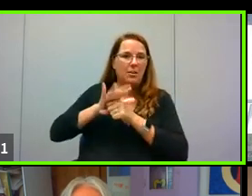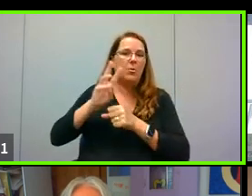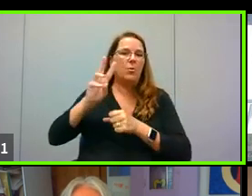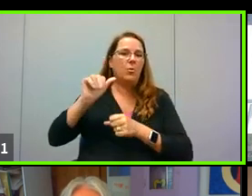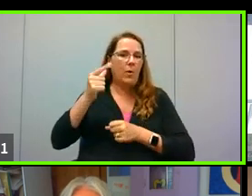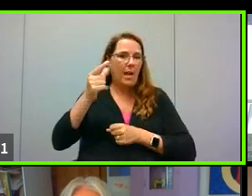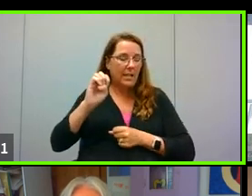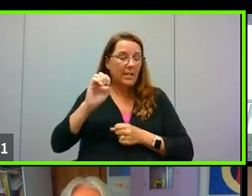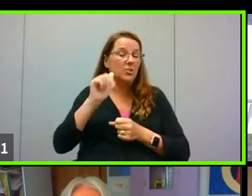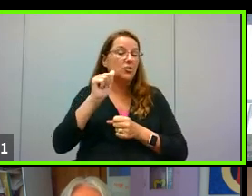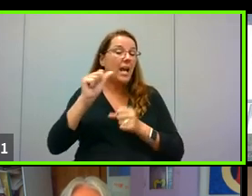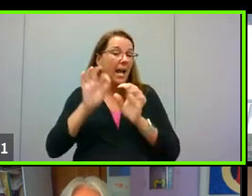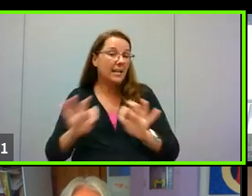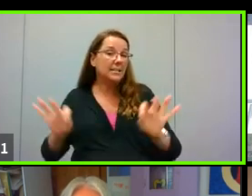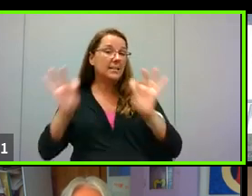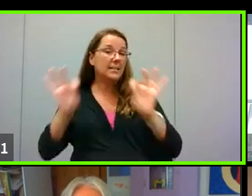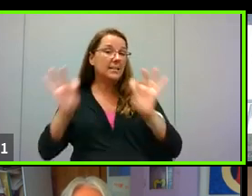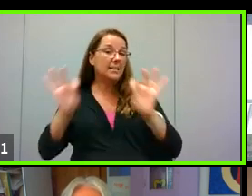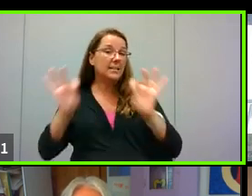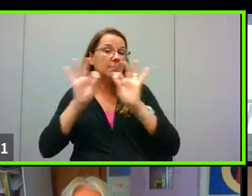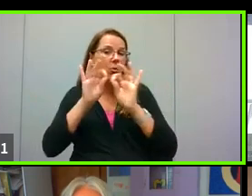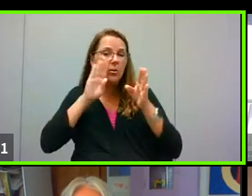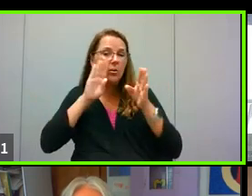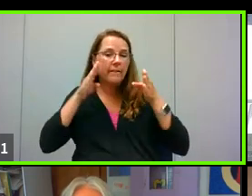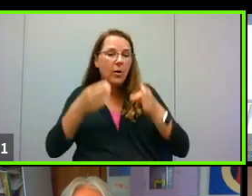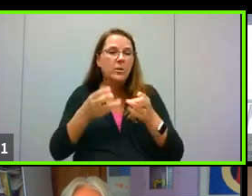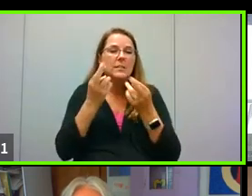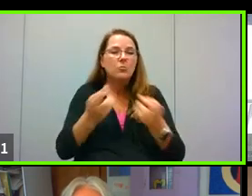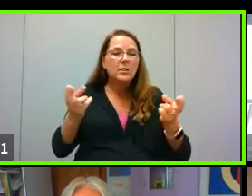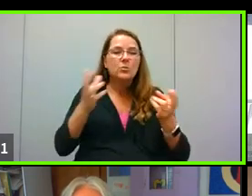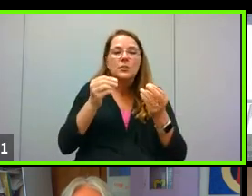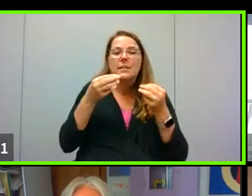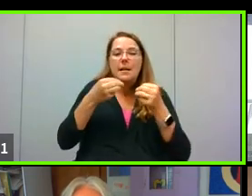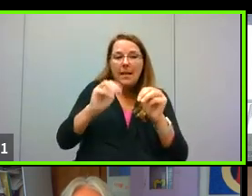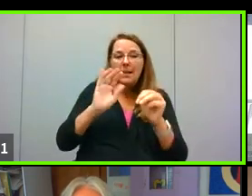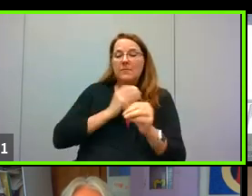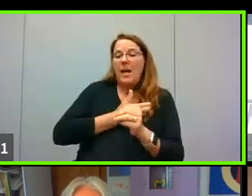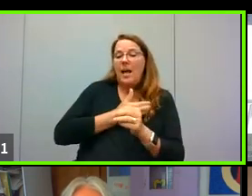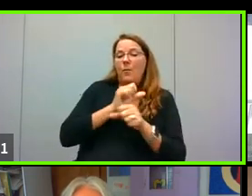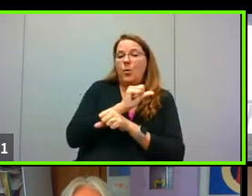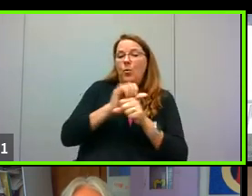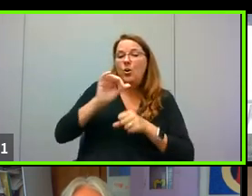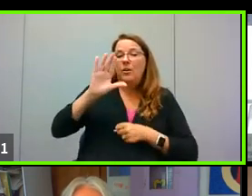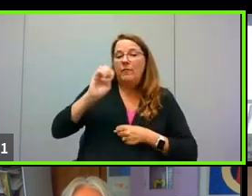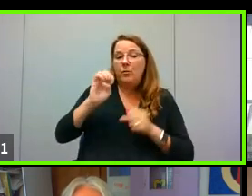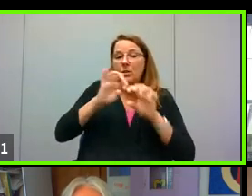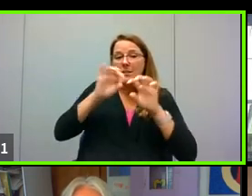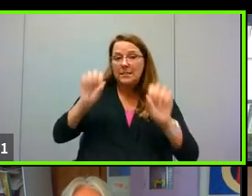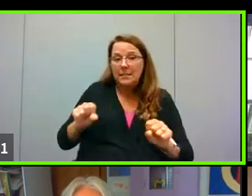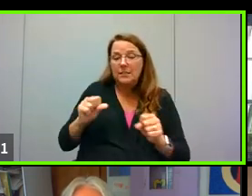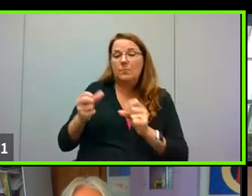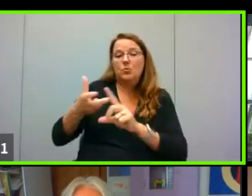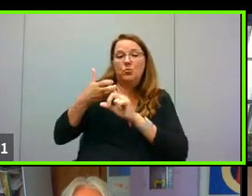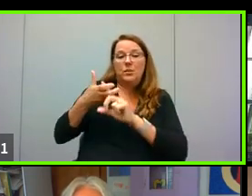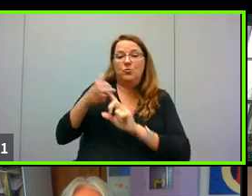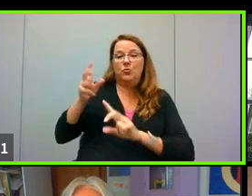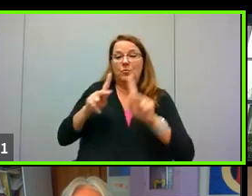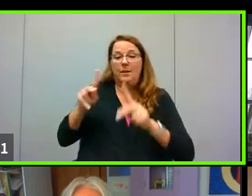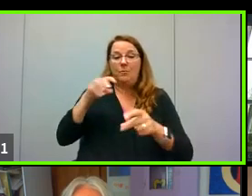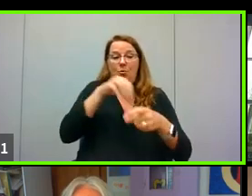as important, by focusing the resources and mechanisms of our workforce system to recruit people into